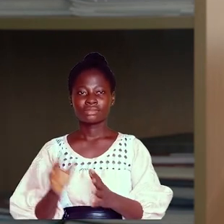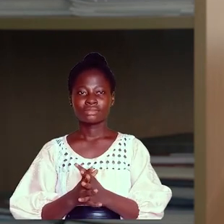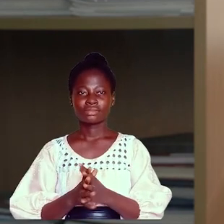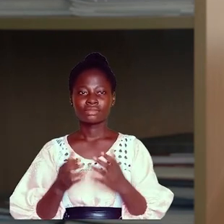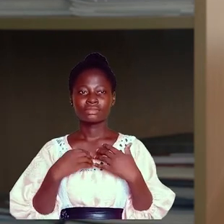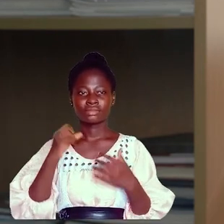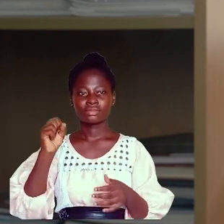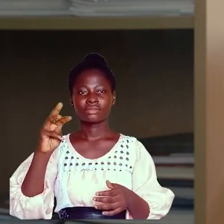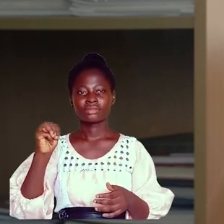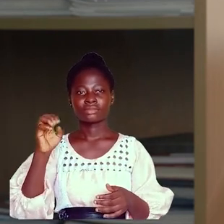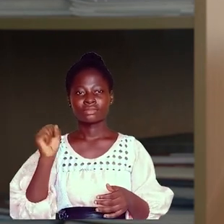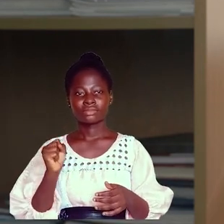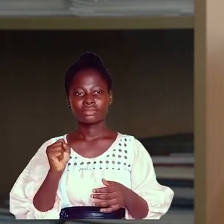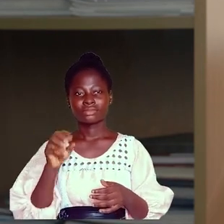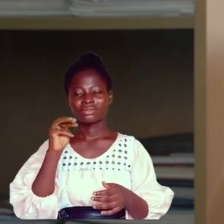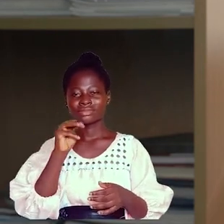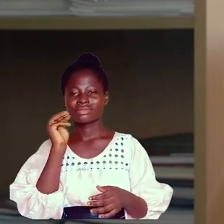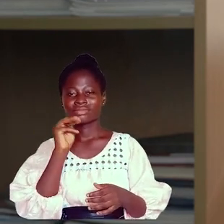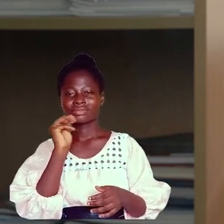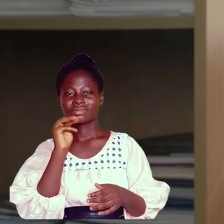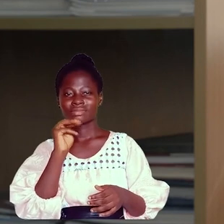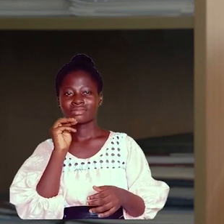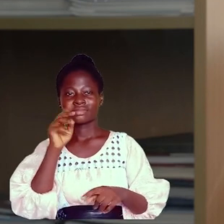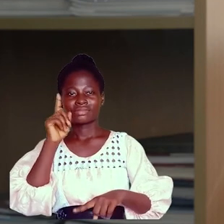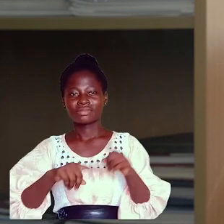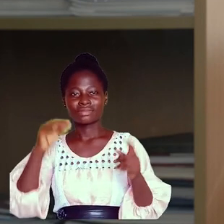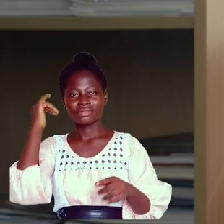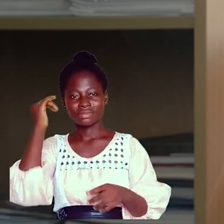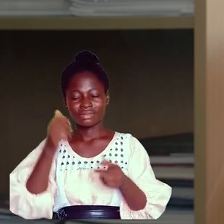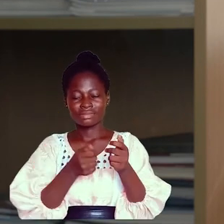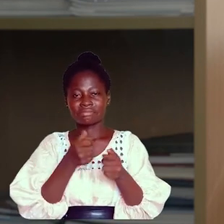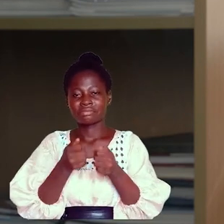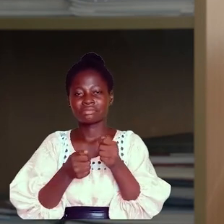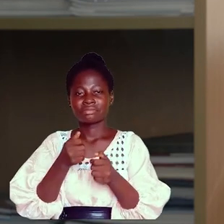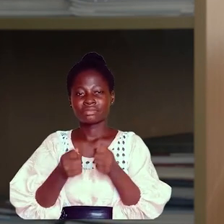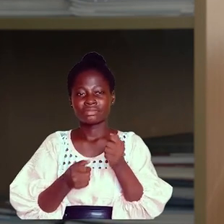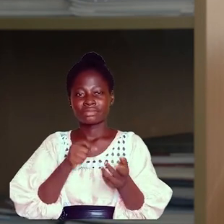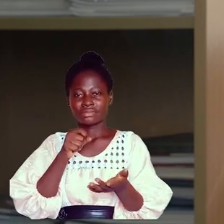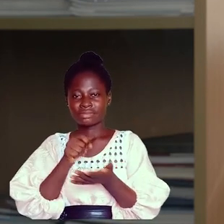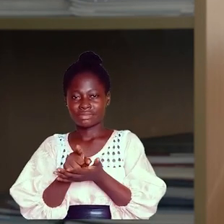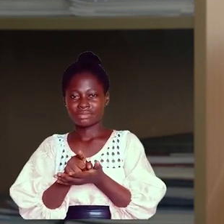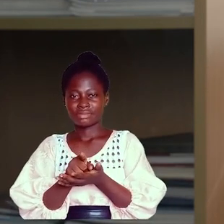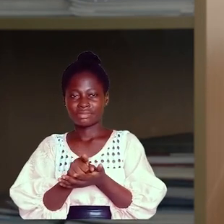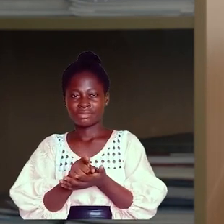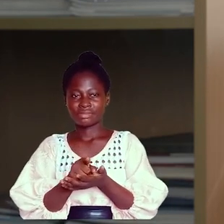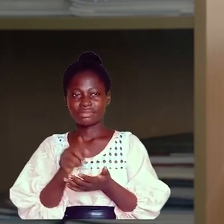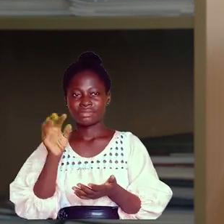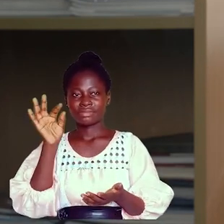0800-330-330. We also have SMS short code, where if you can't call, you can just do SMS text